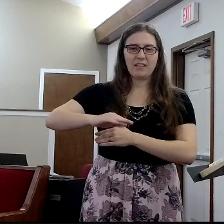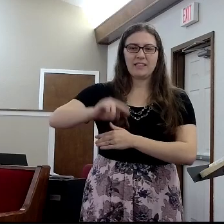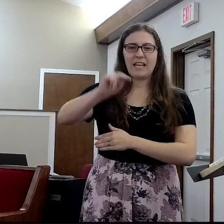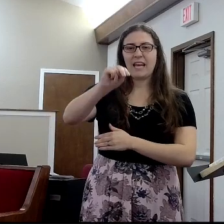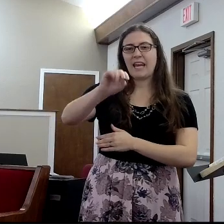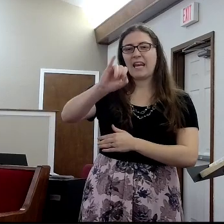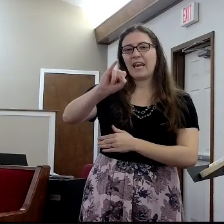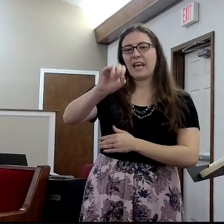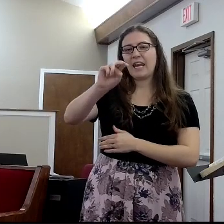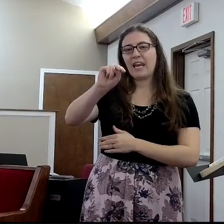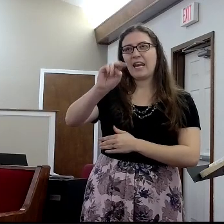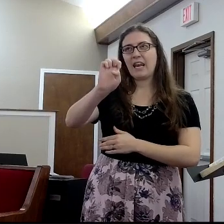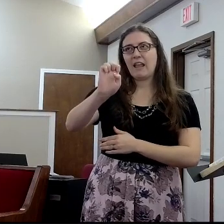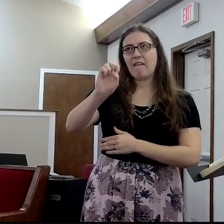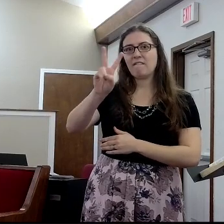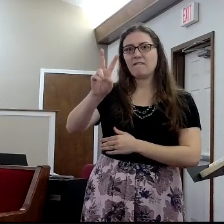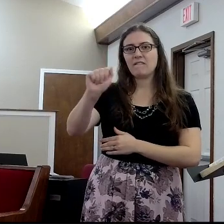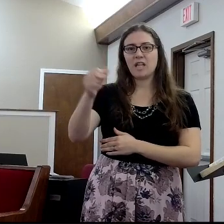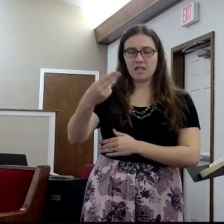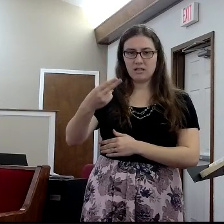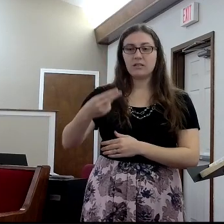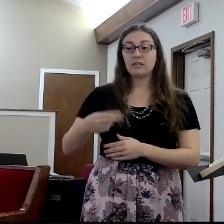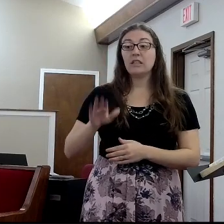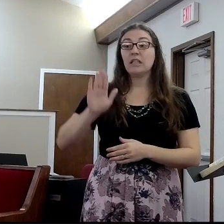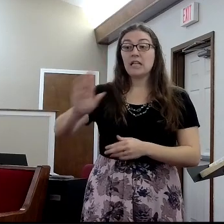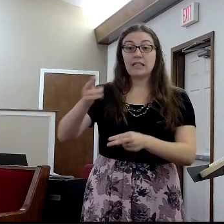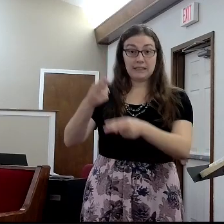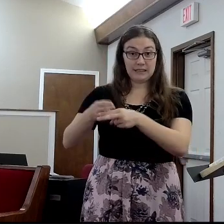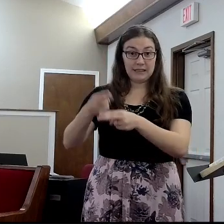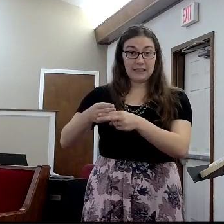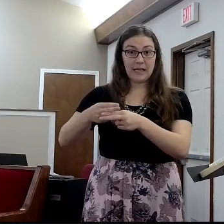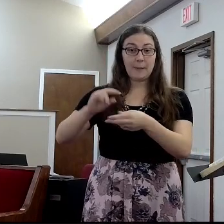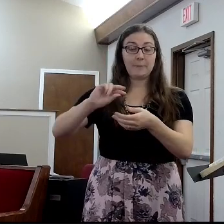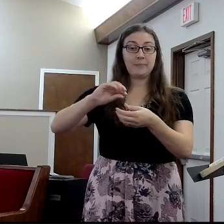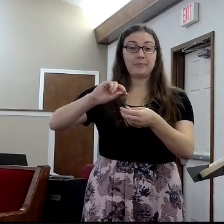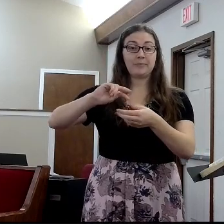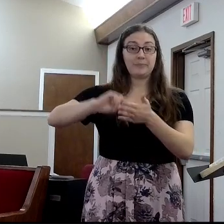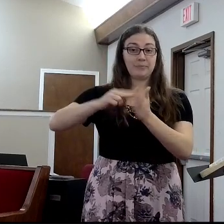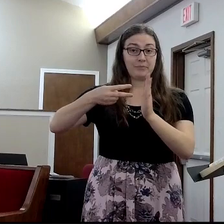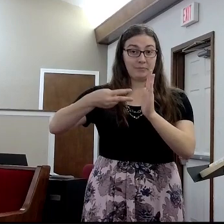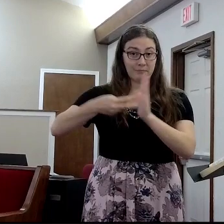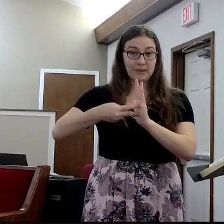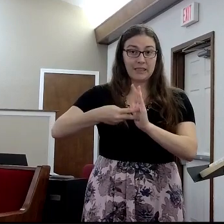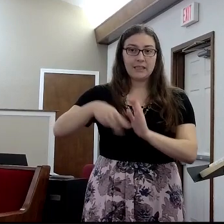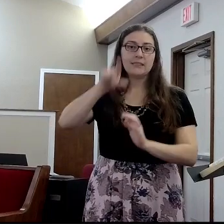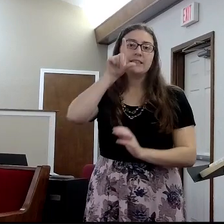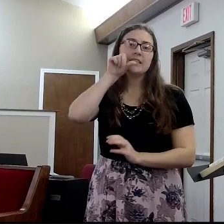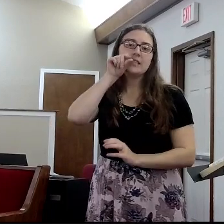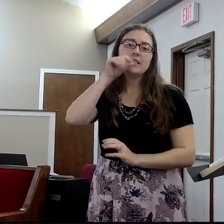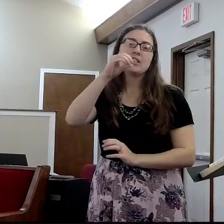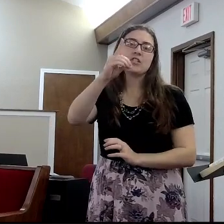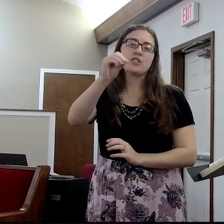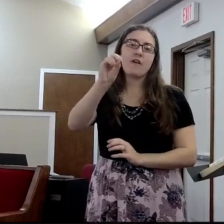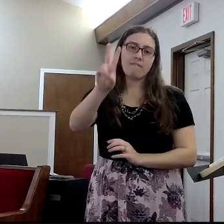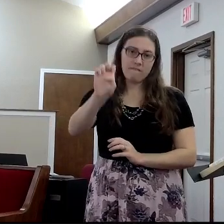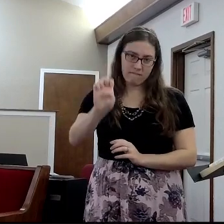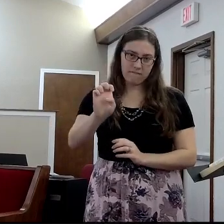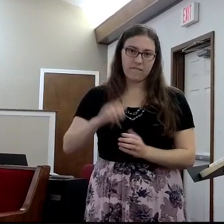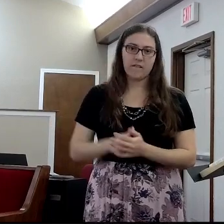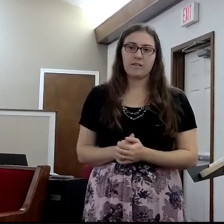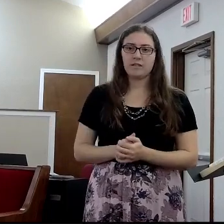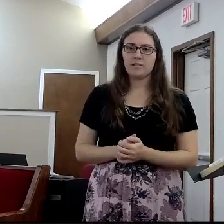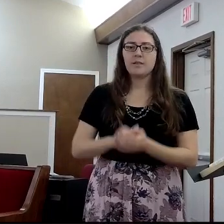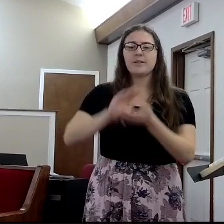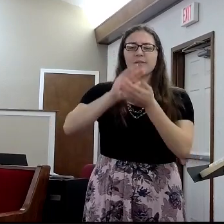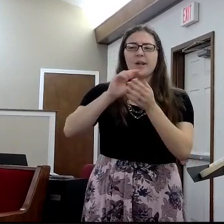We saw that he did not travel immediately to that foreign land. Jonah means dove, which symbolizes peace. And we